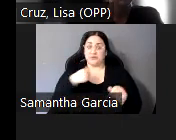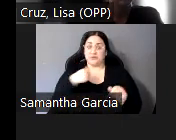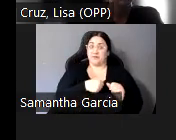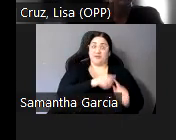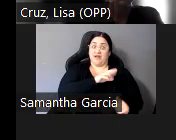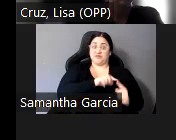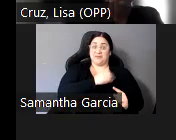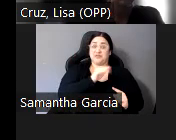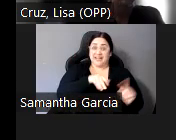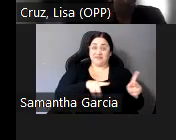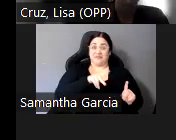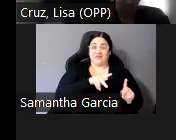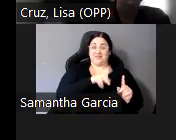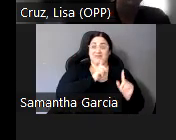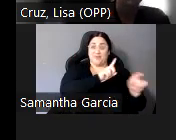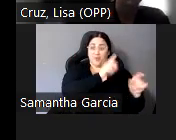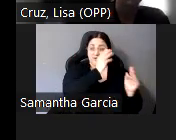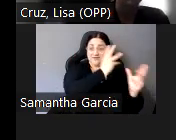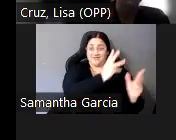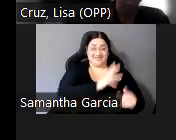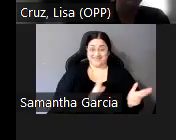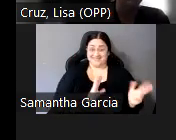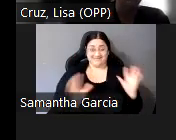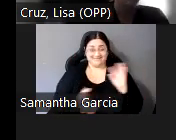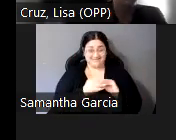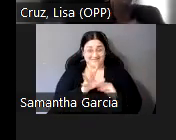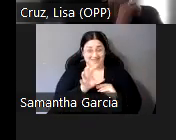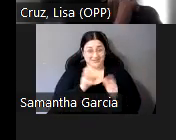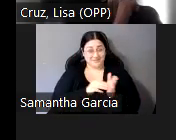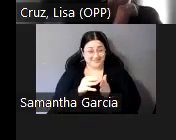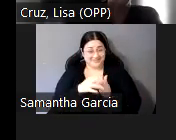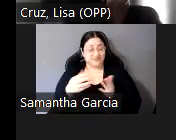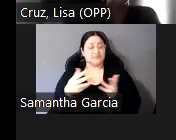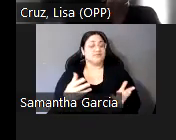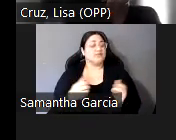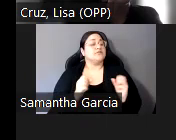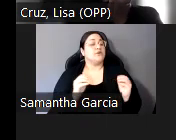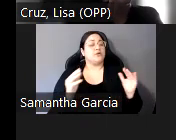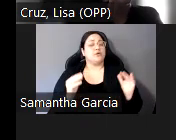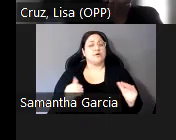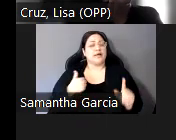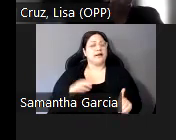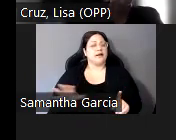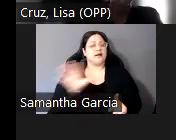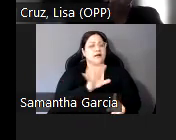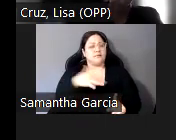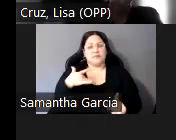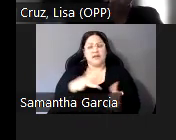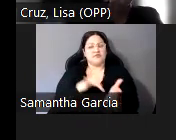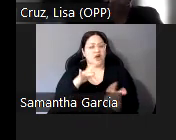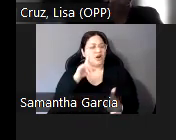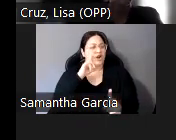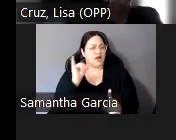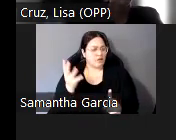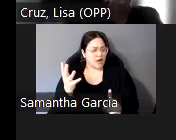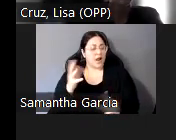So what do victims look like in Canada here? Well, we call it mass marketing frauds. It impacts all regions